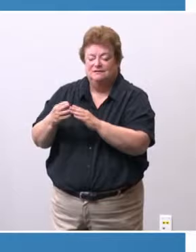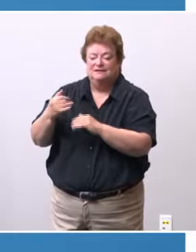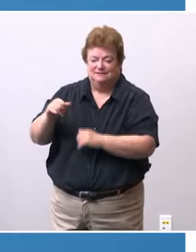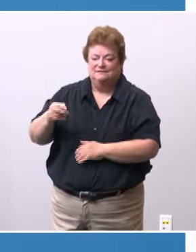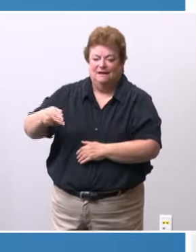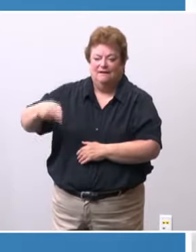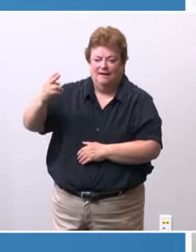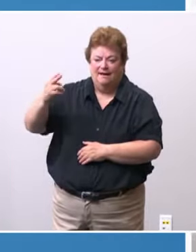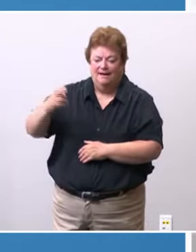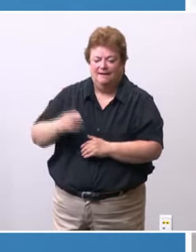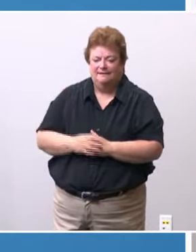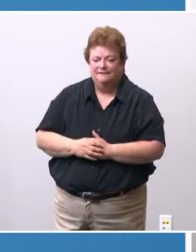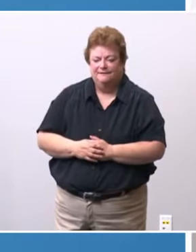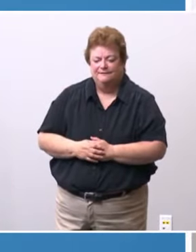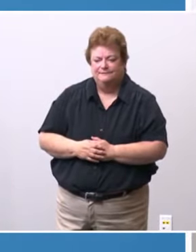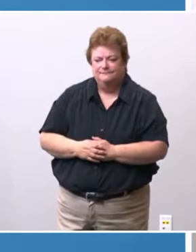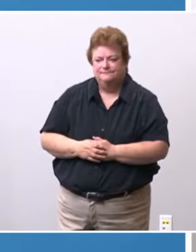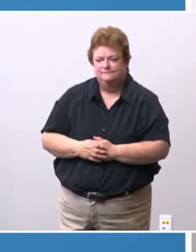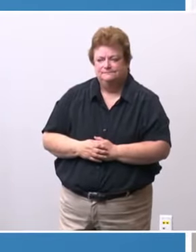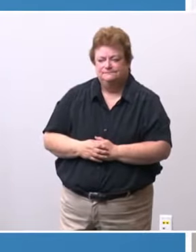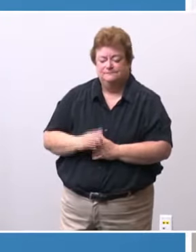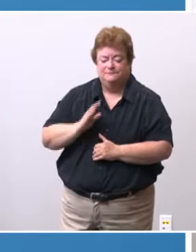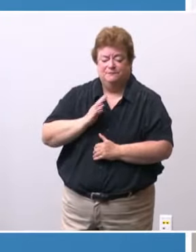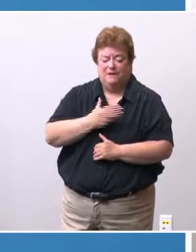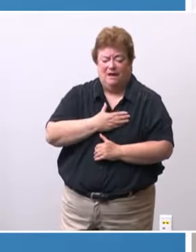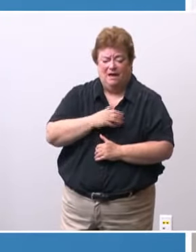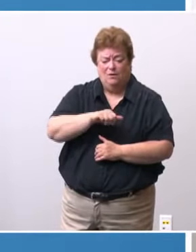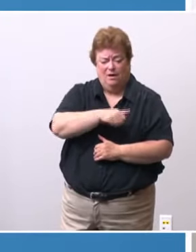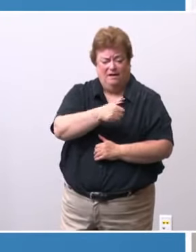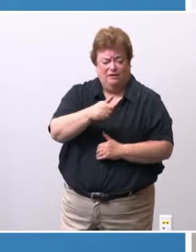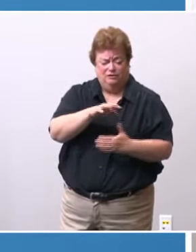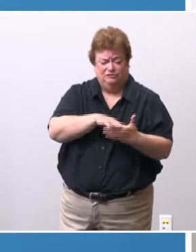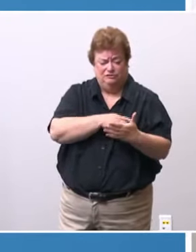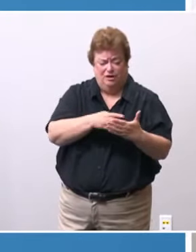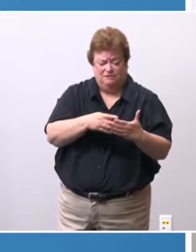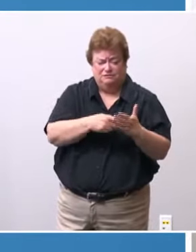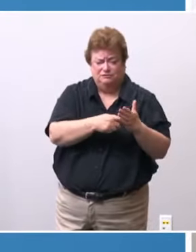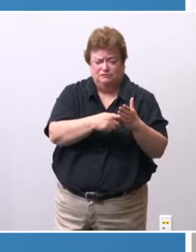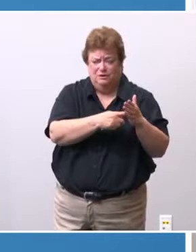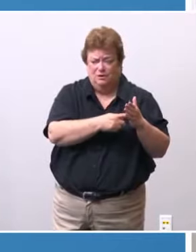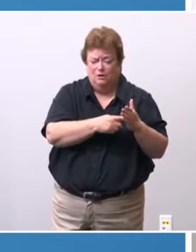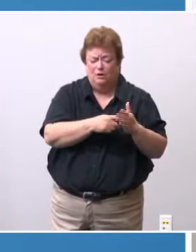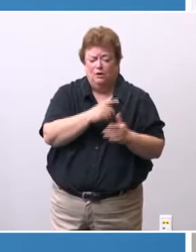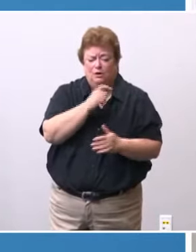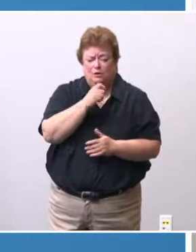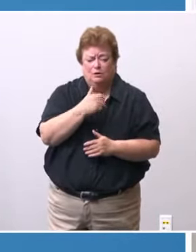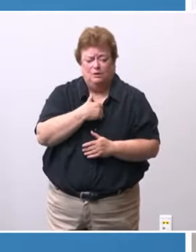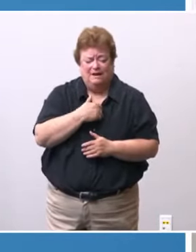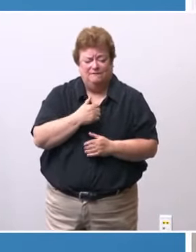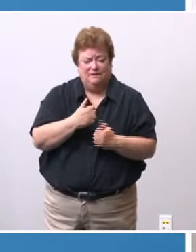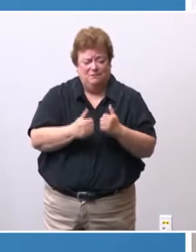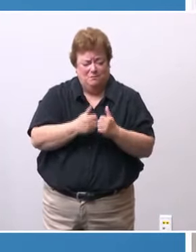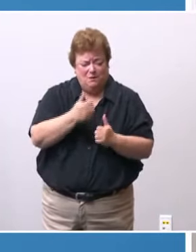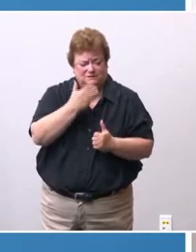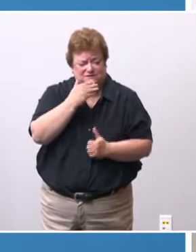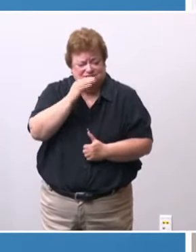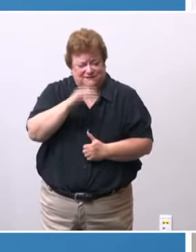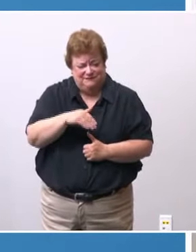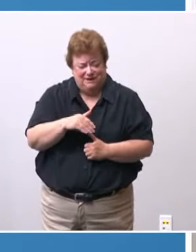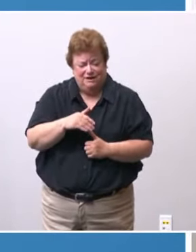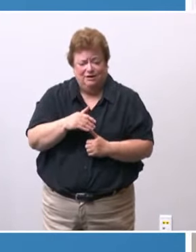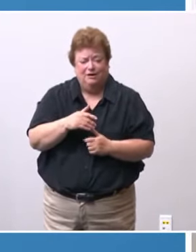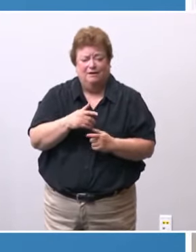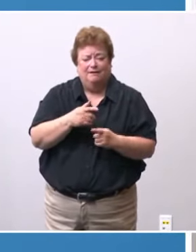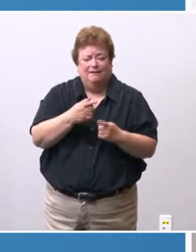high. As our earlier charts show, those who are experiencing some of the most severe outcomes during this